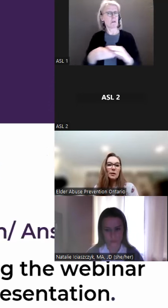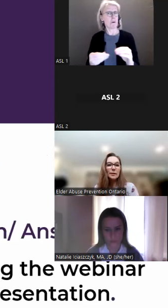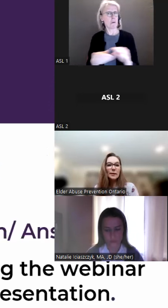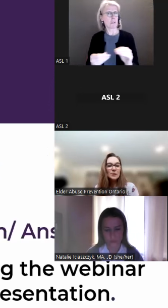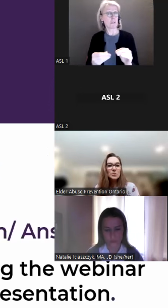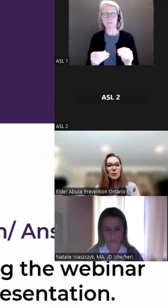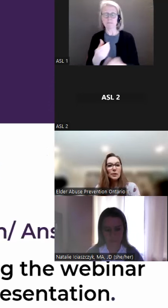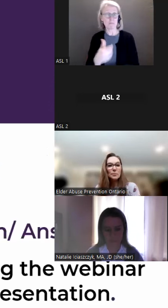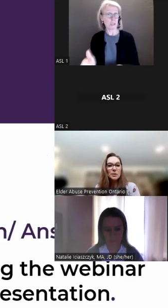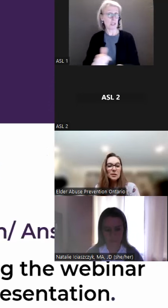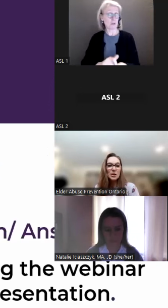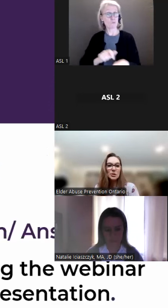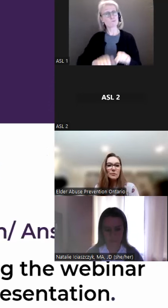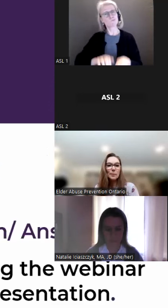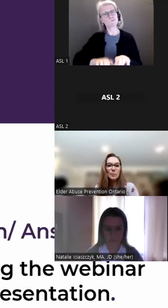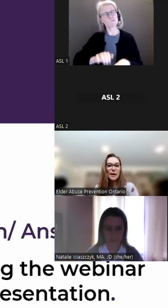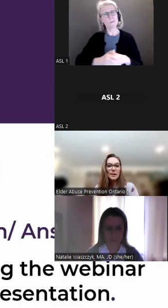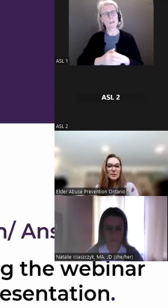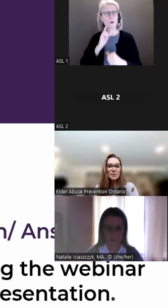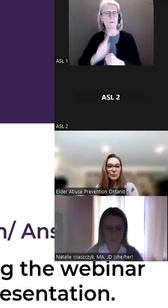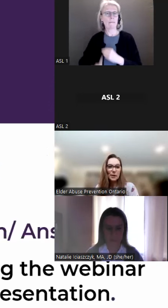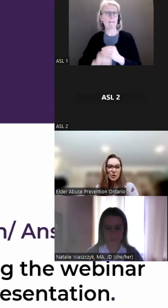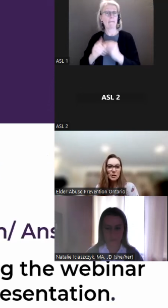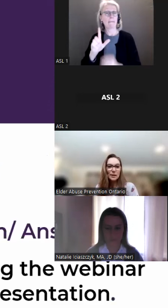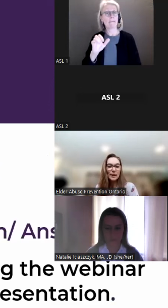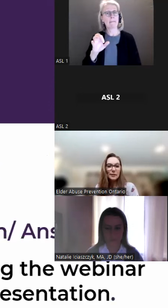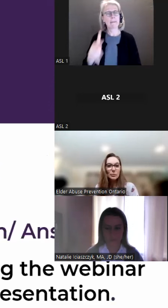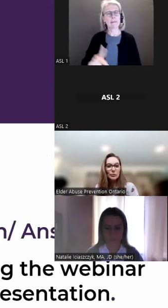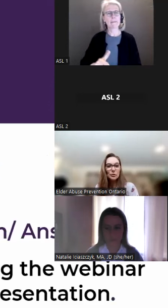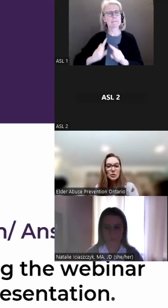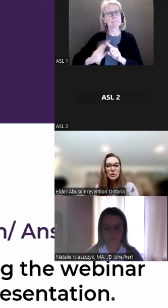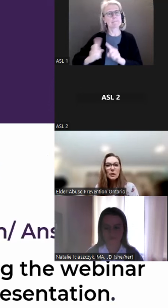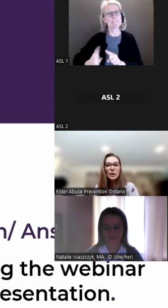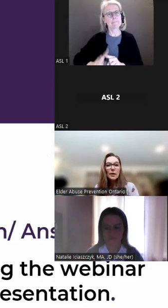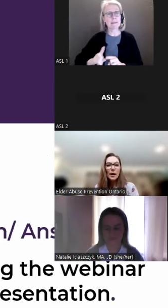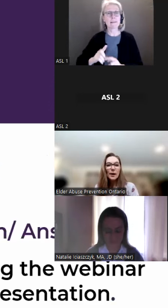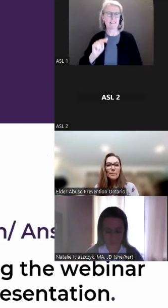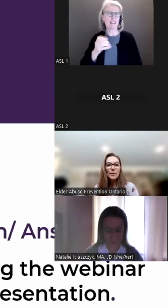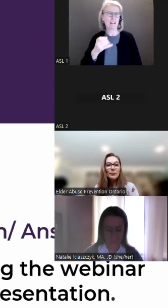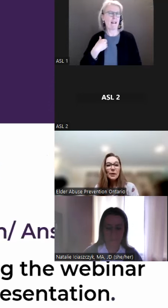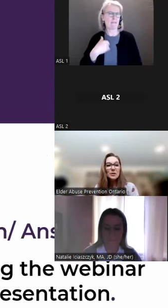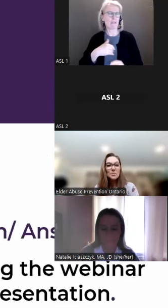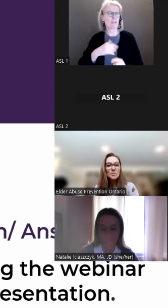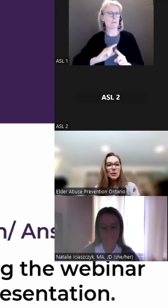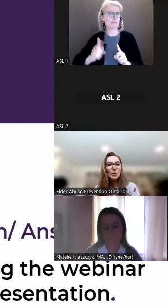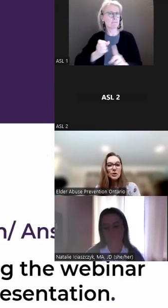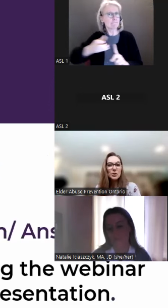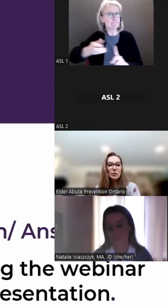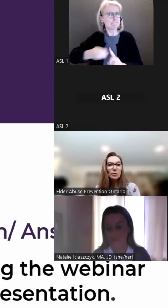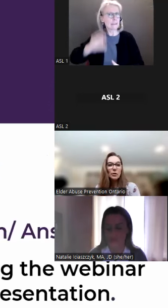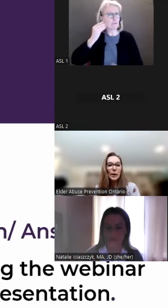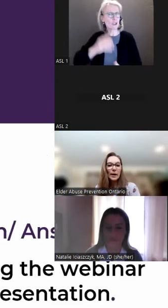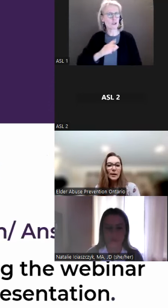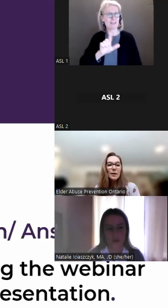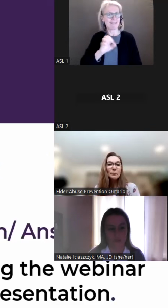putting in links during the presentation for people to access information that Natalie refers to. If you have a specific